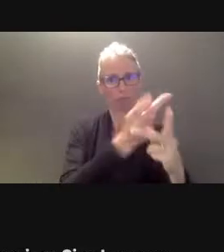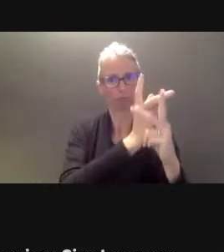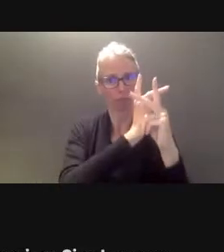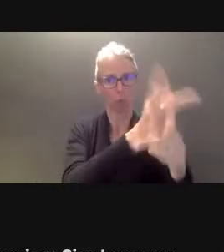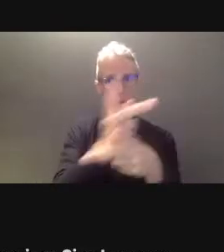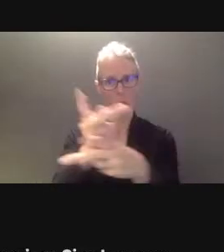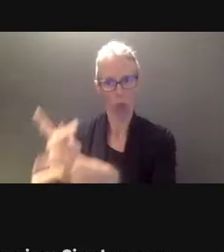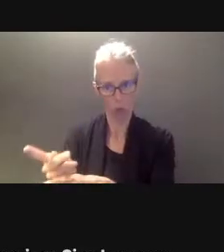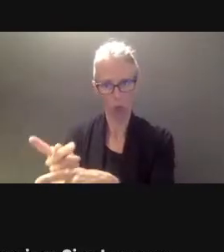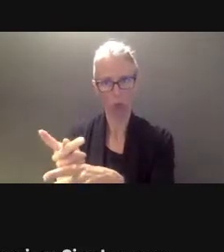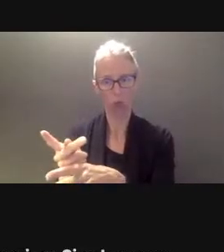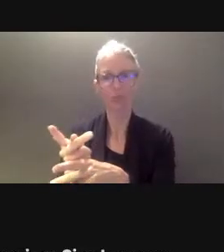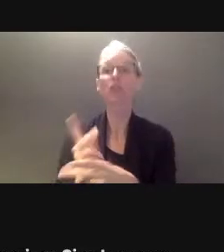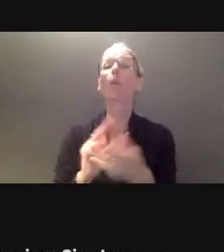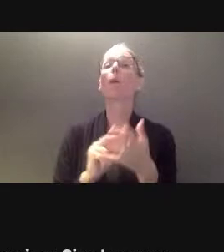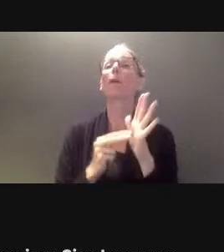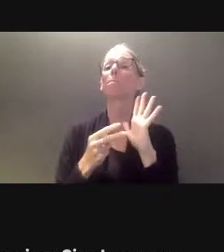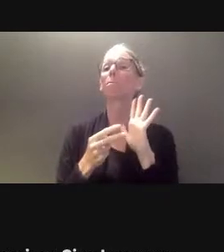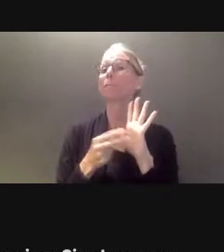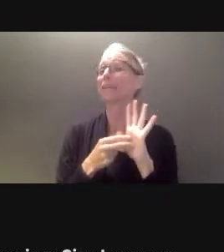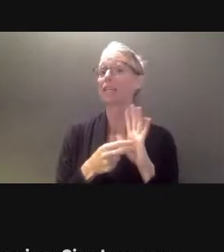it on vacation. It's less